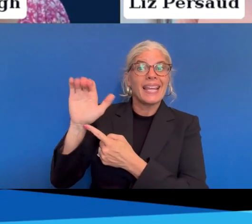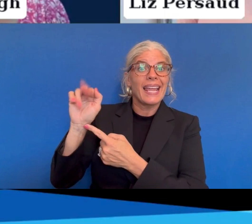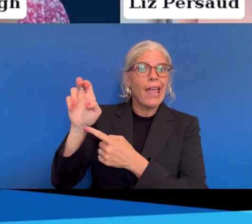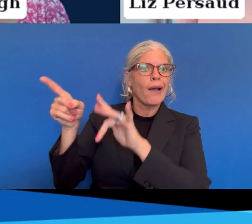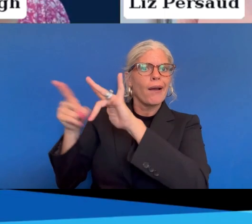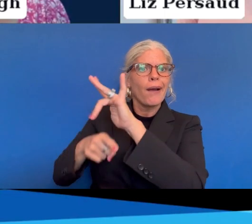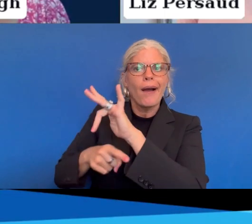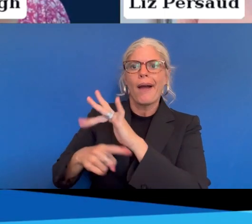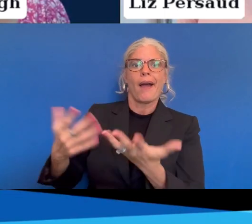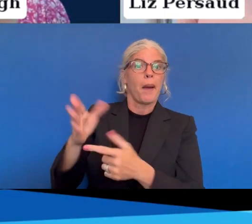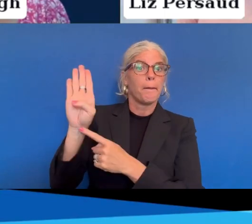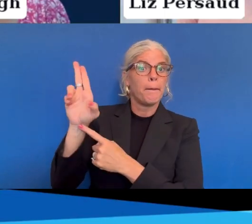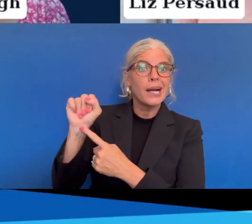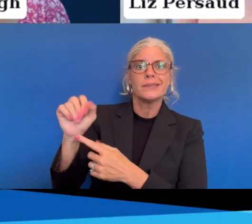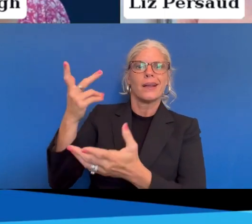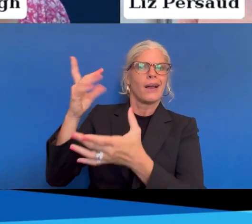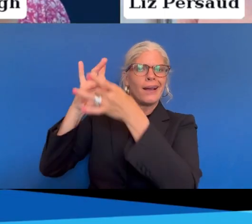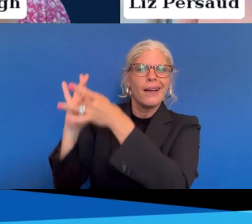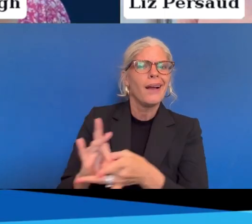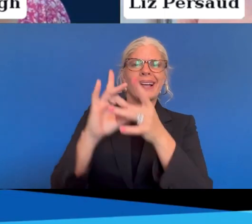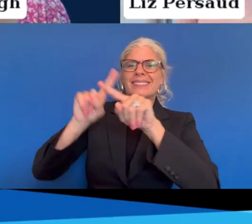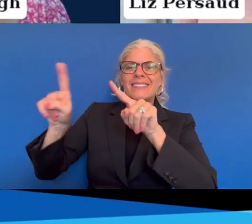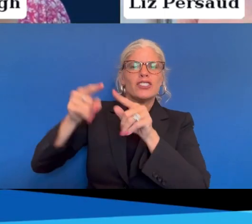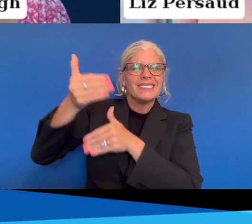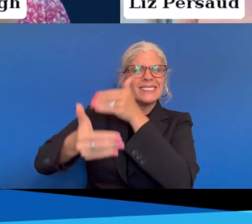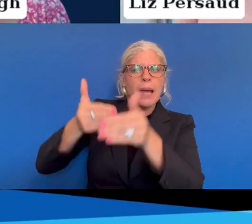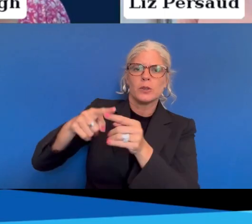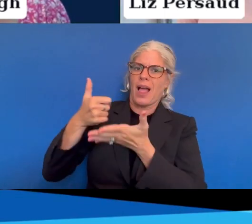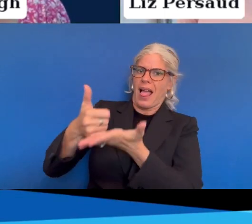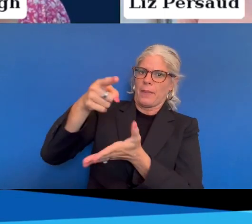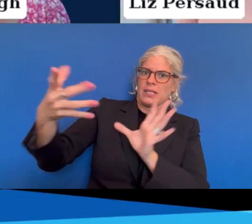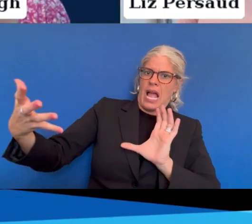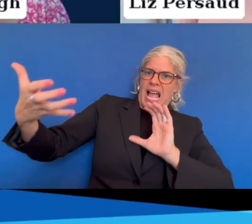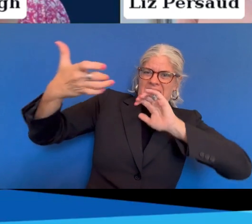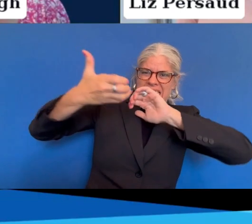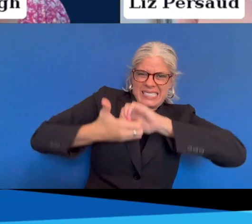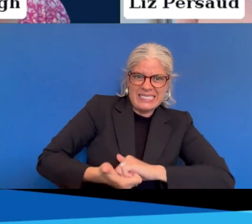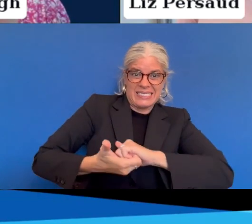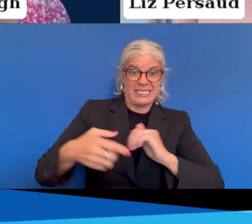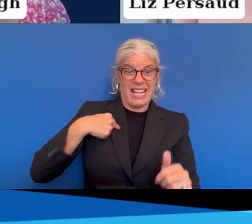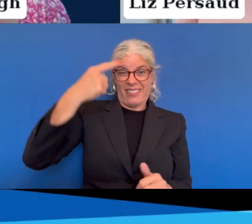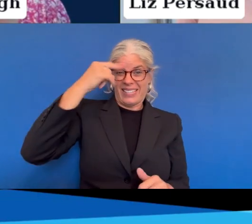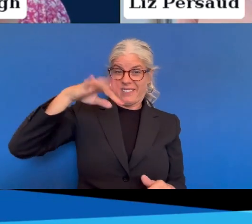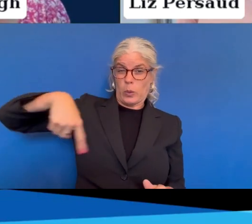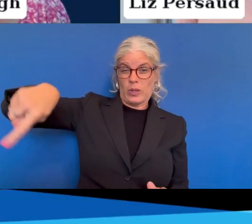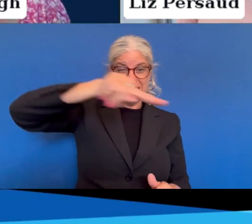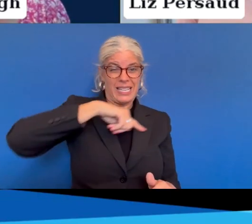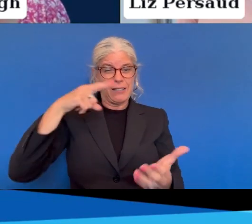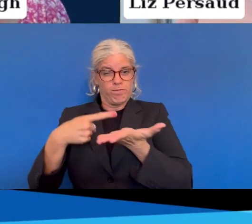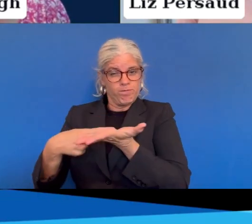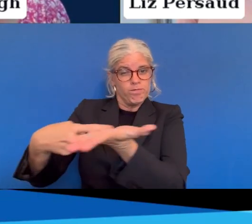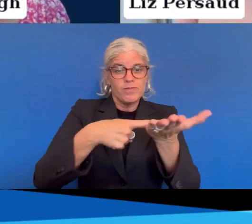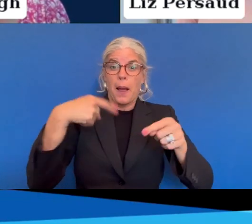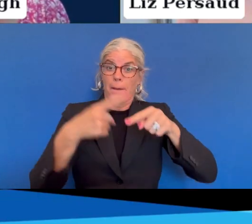us to help partner with you in. And I think that if we can really always talk about the holes or the